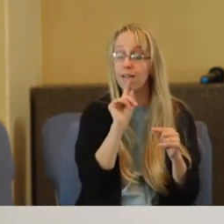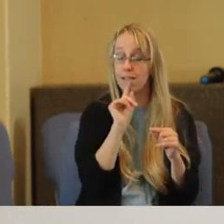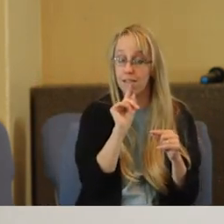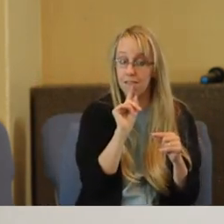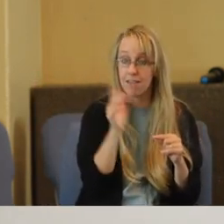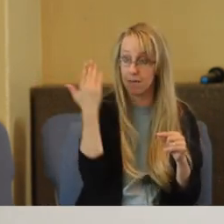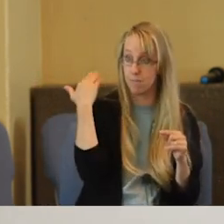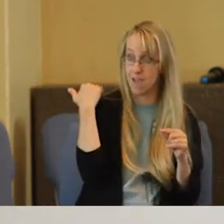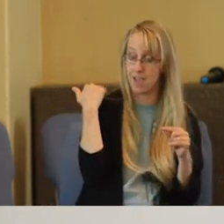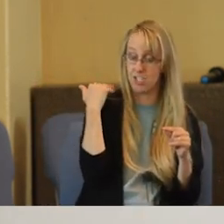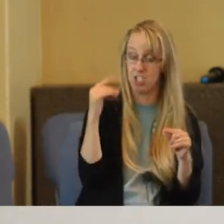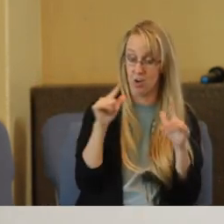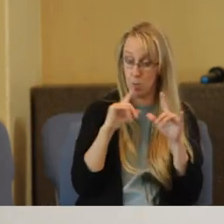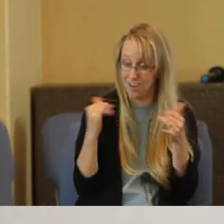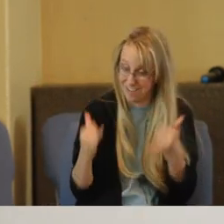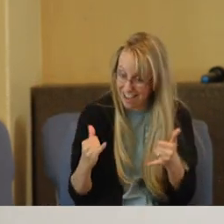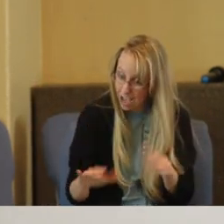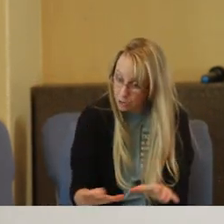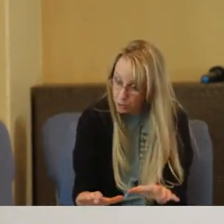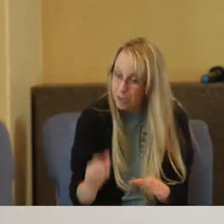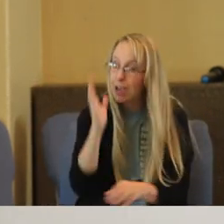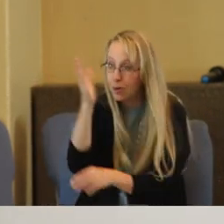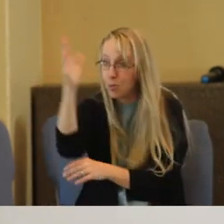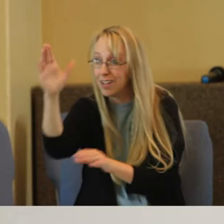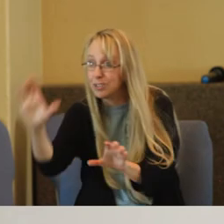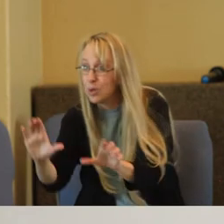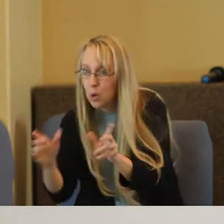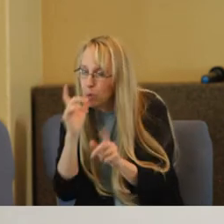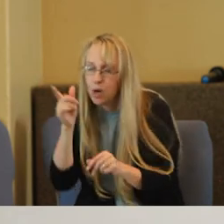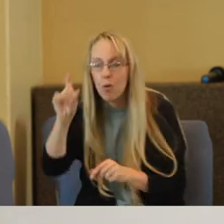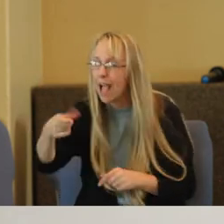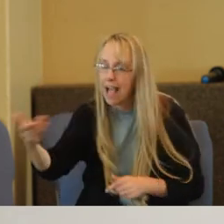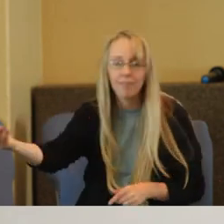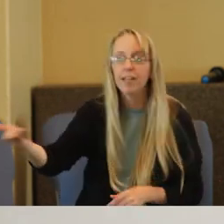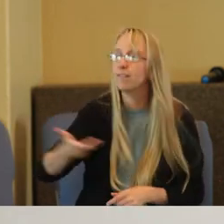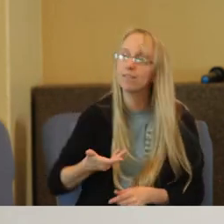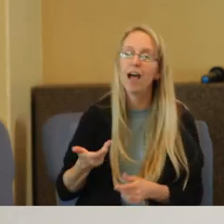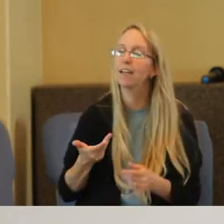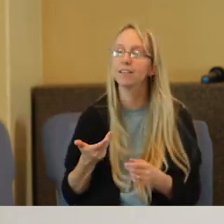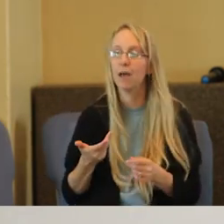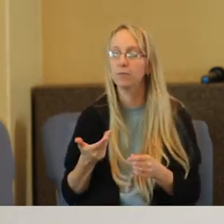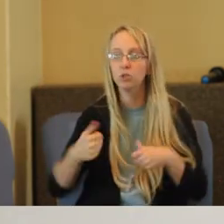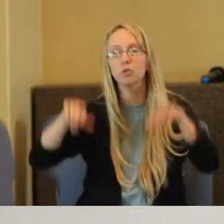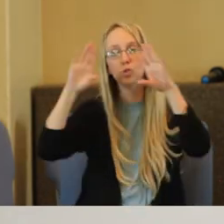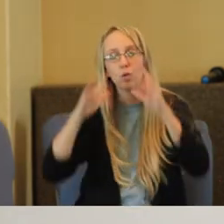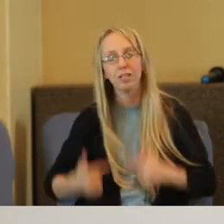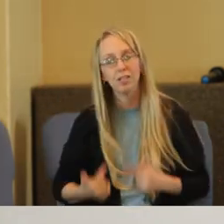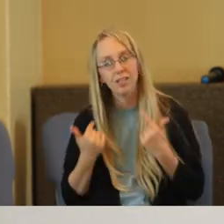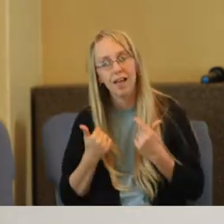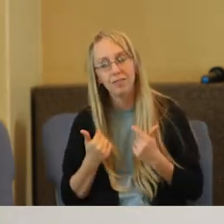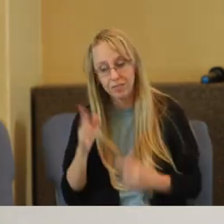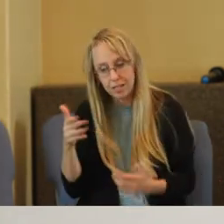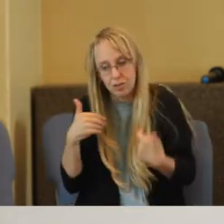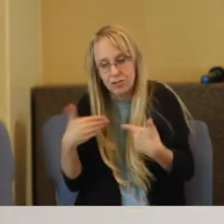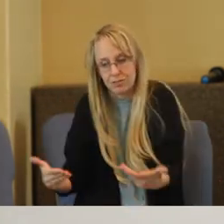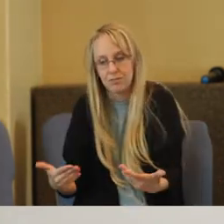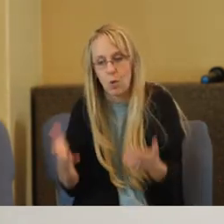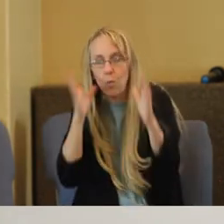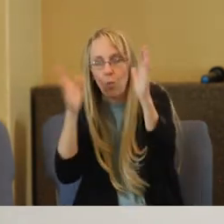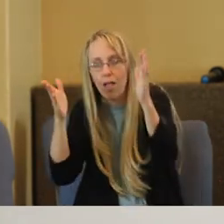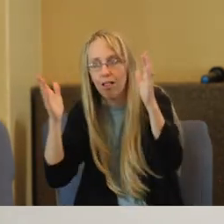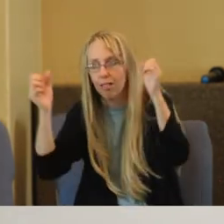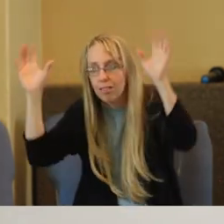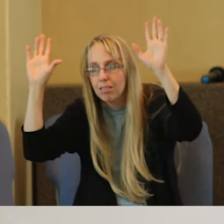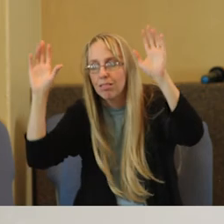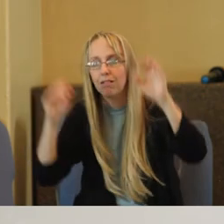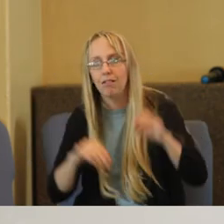do, you don't have to invite people to surrender their life to Christ. They just will. They just